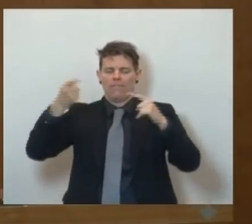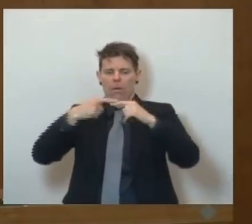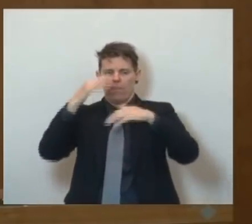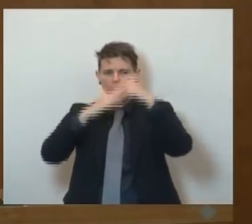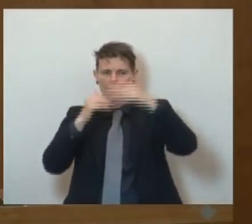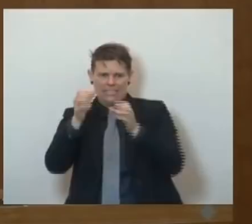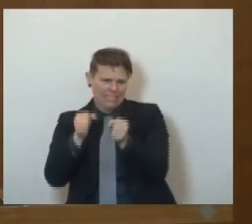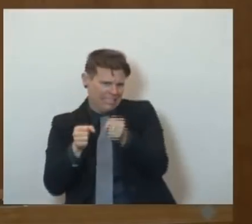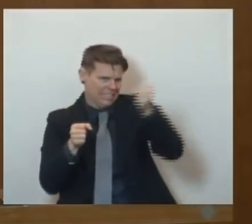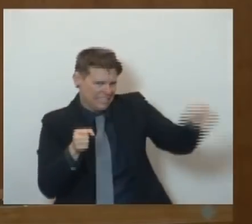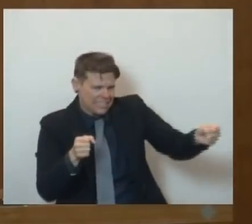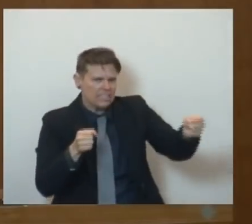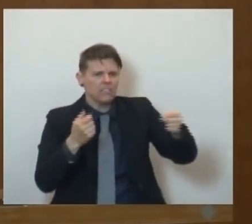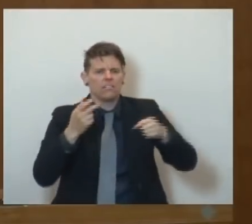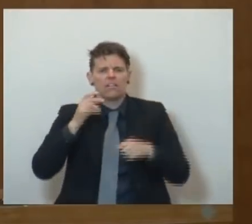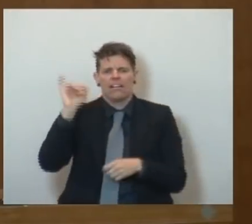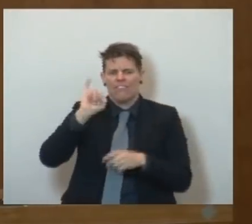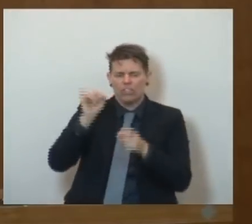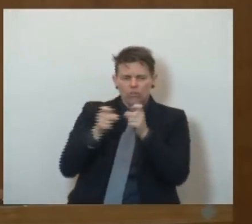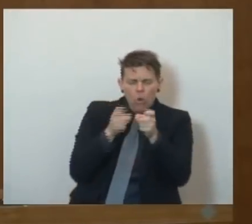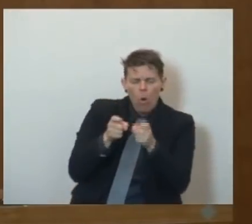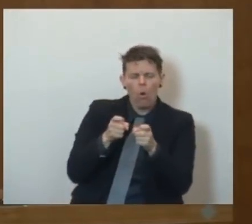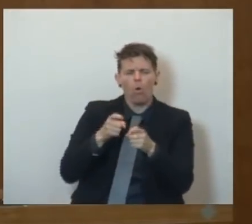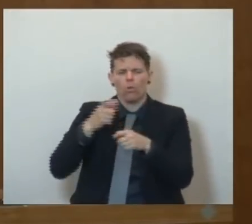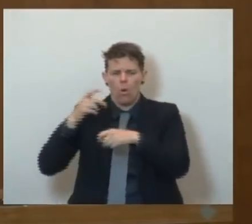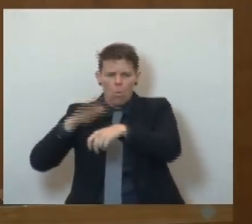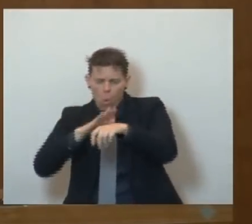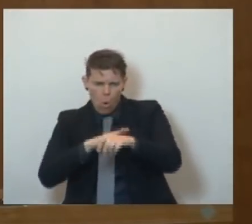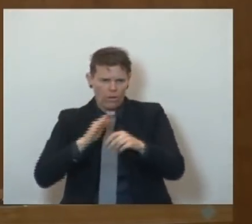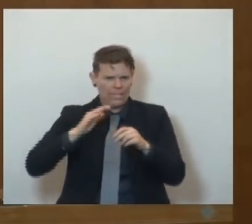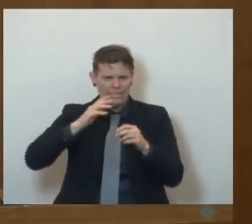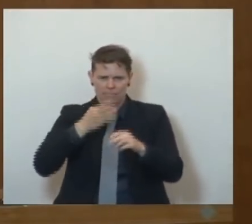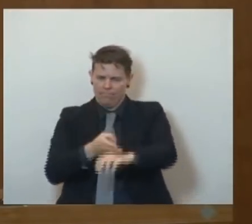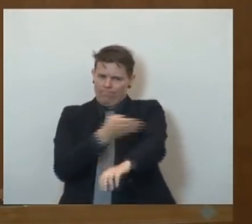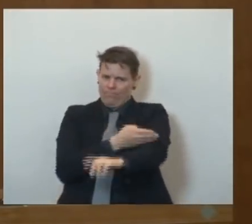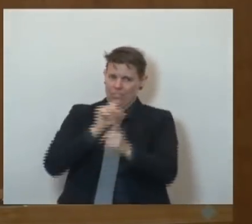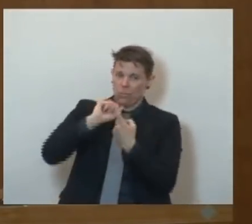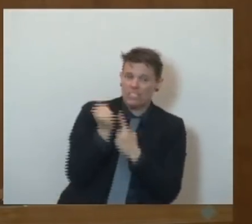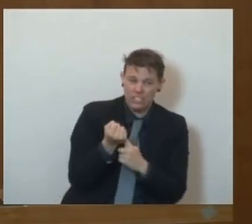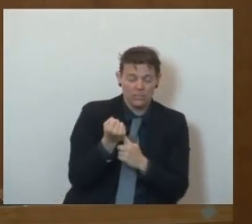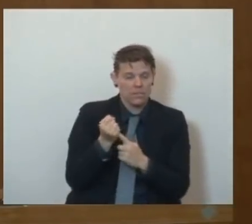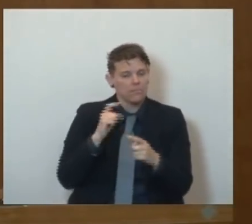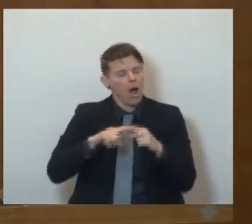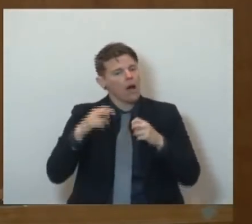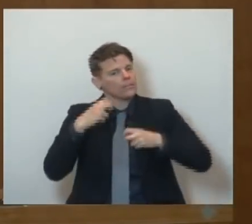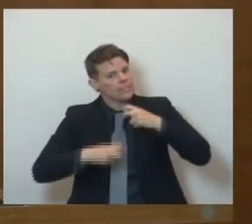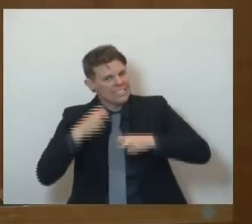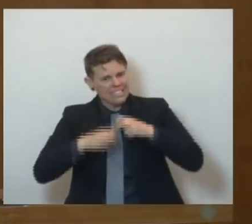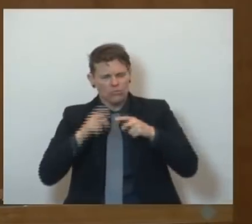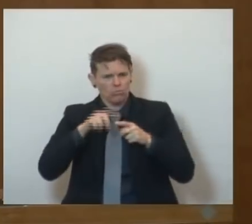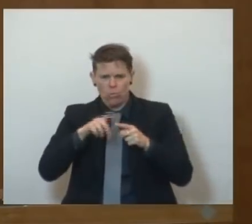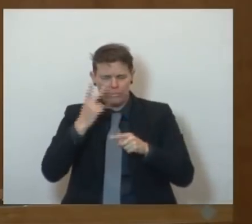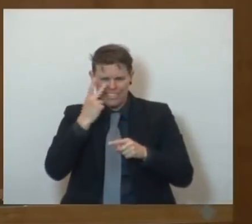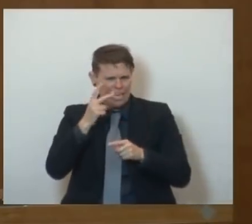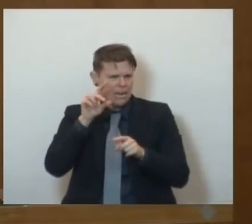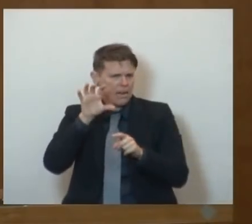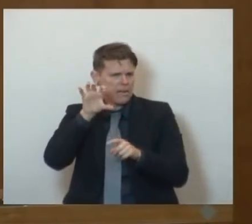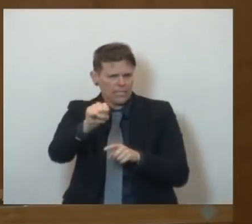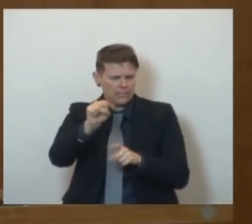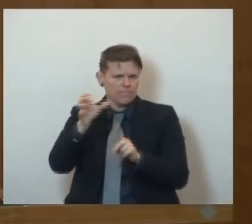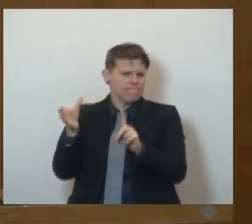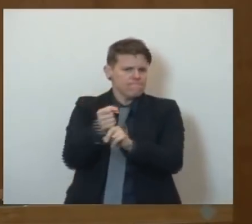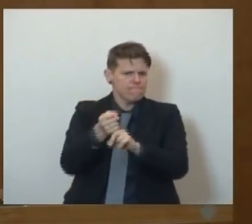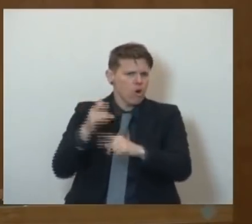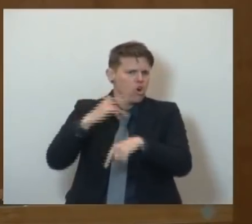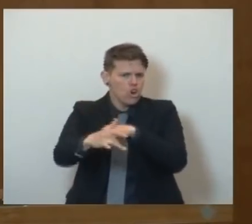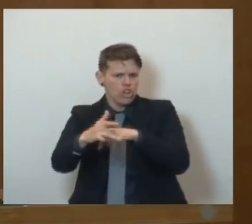they can to improve the situation, but it is extremely difficult to arrest. So our other intervention is to get in quickly